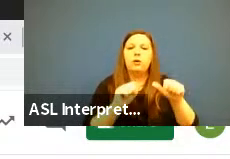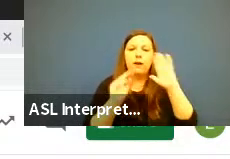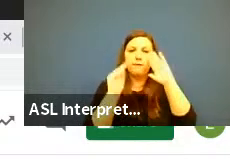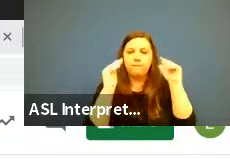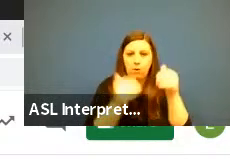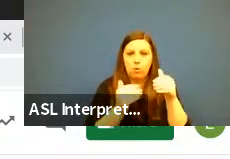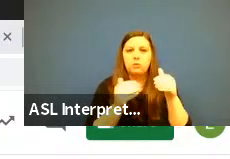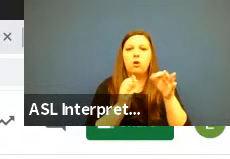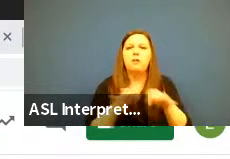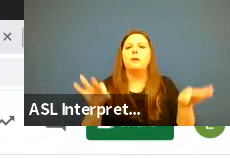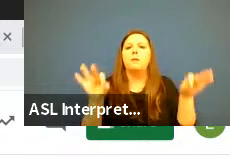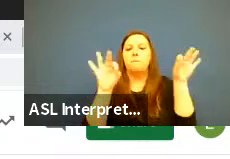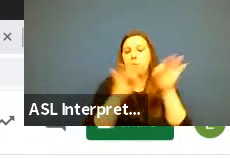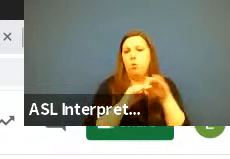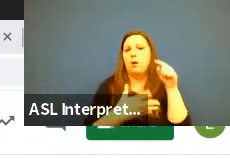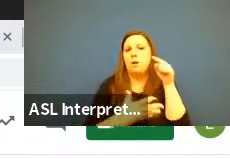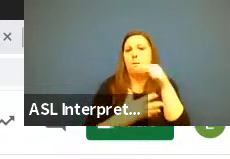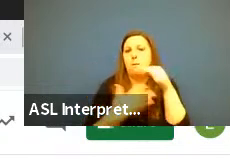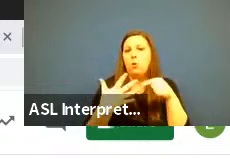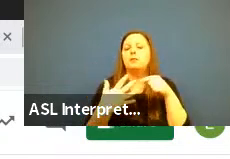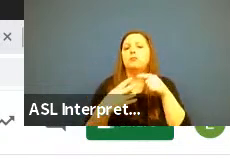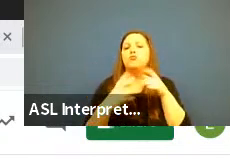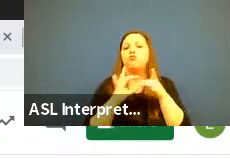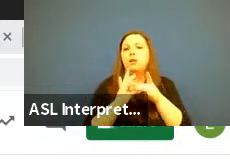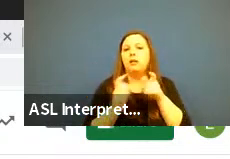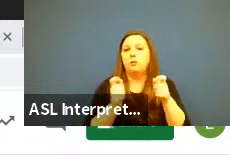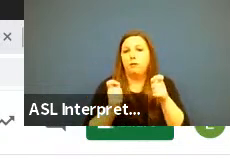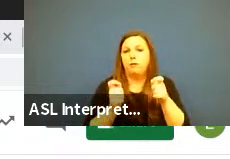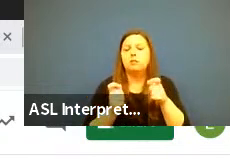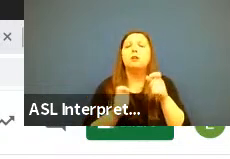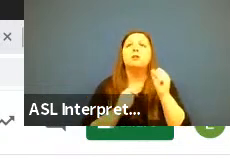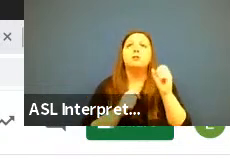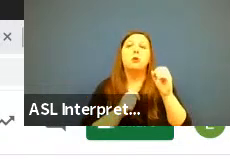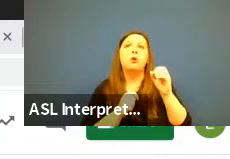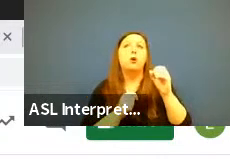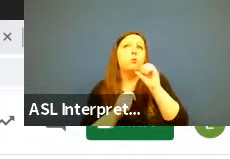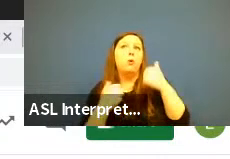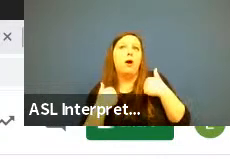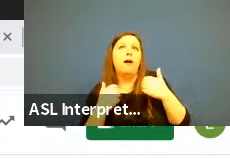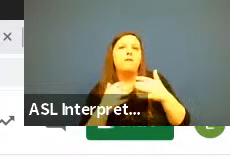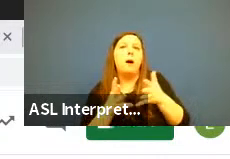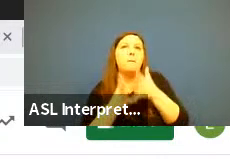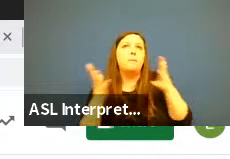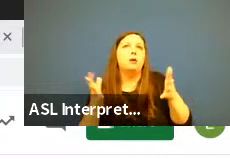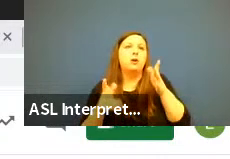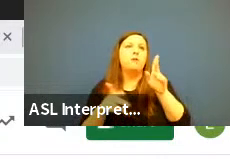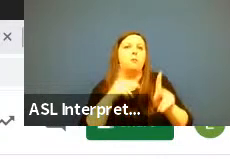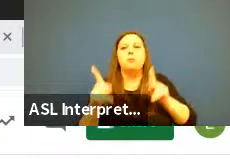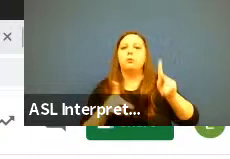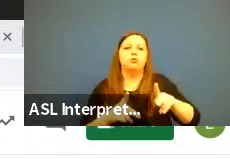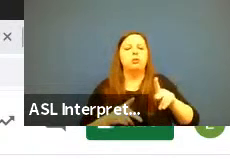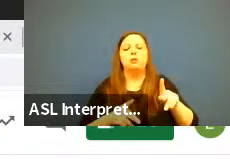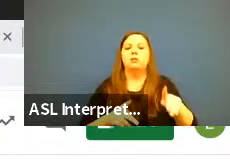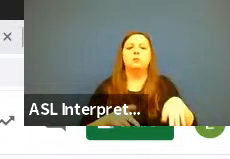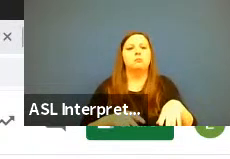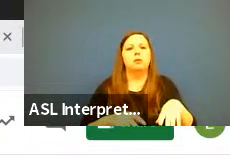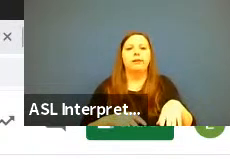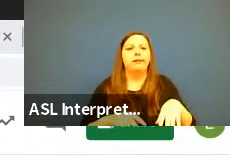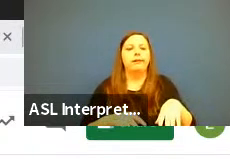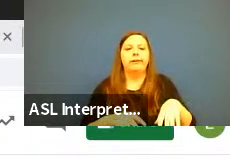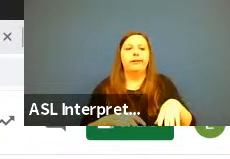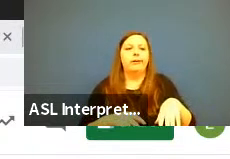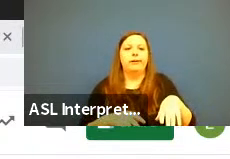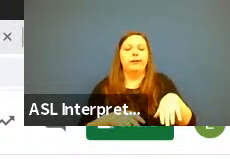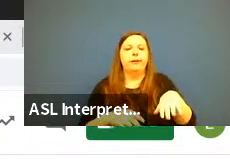of governance, so that we don't just get a bunch of people kind of just saying what they like or don't like about the